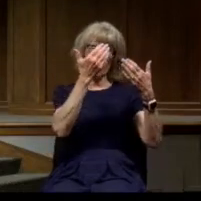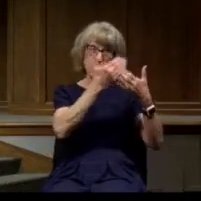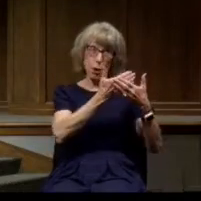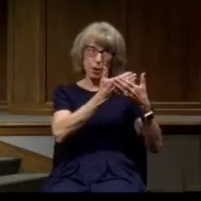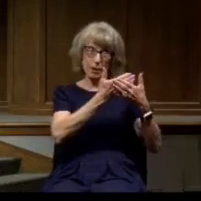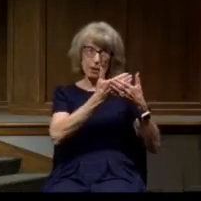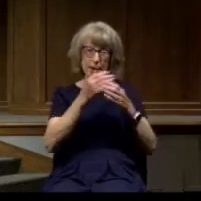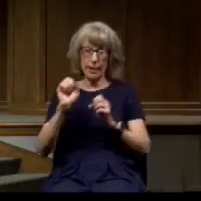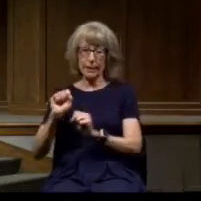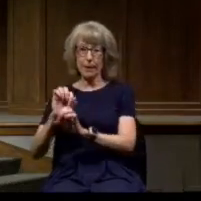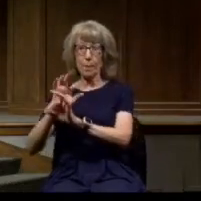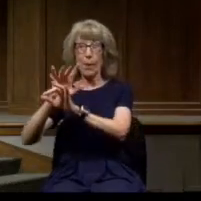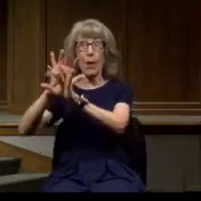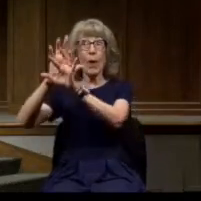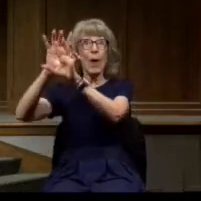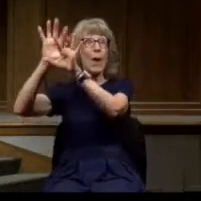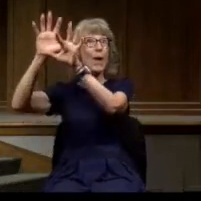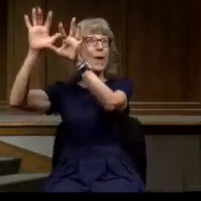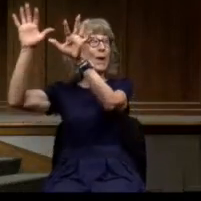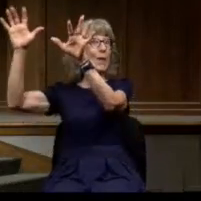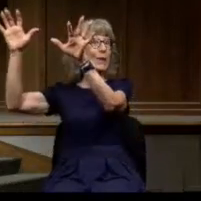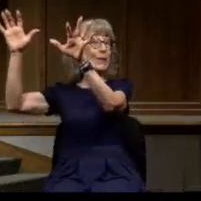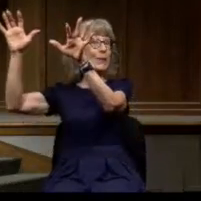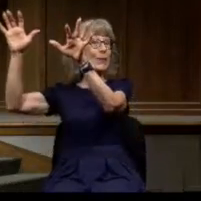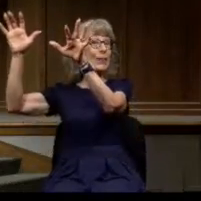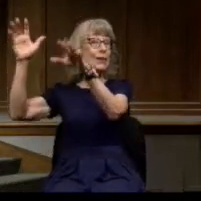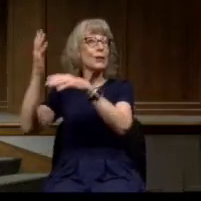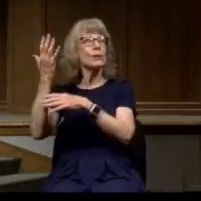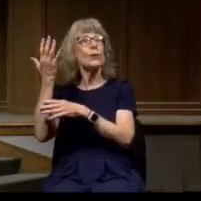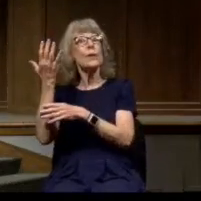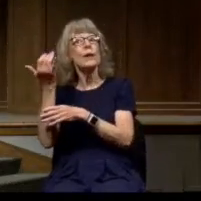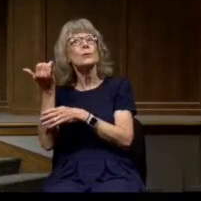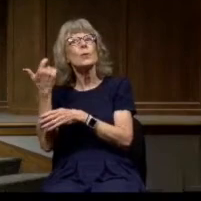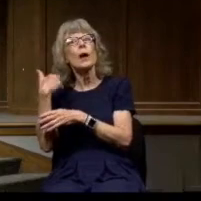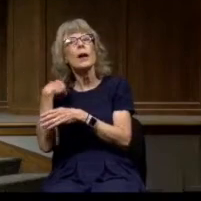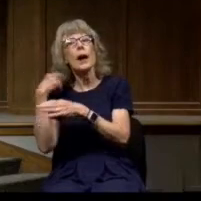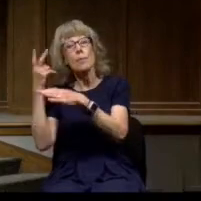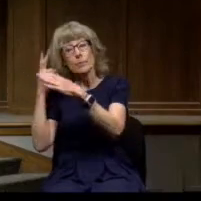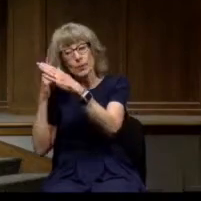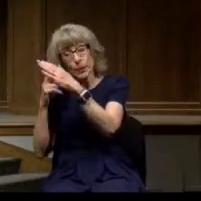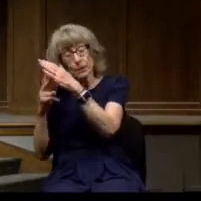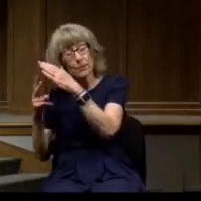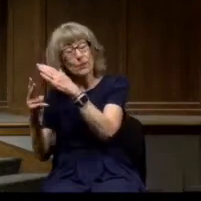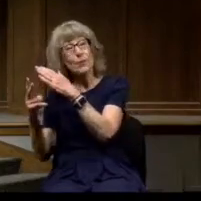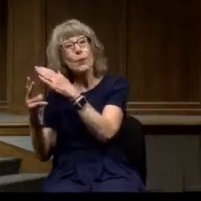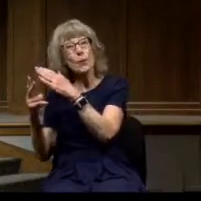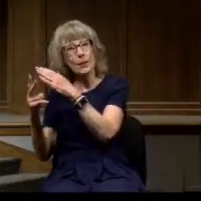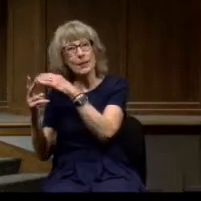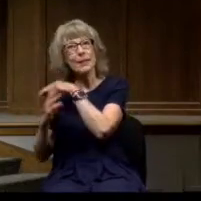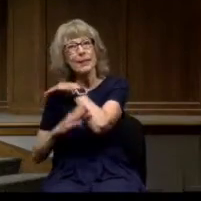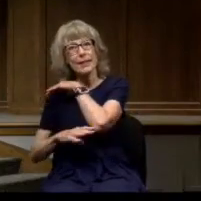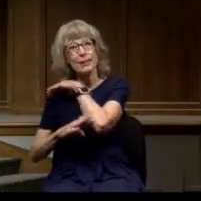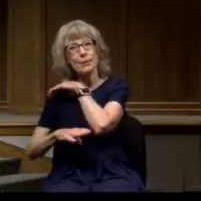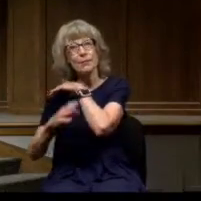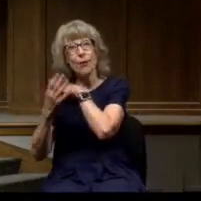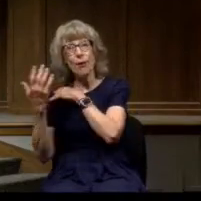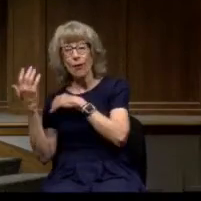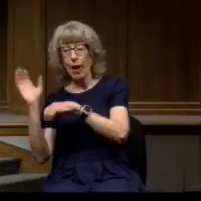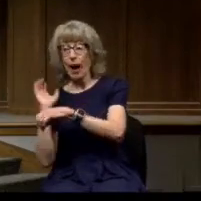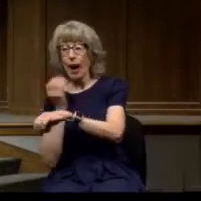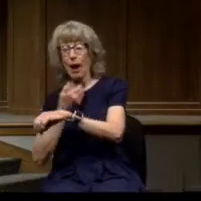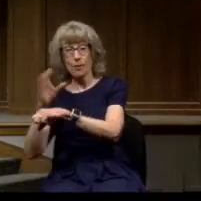shines brighter. That's why I'm actually looking forward to this fall. It's because it's the greatest opportunity for the